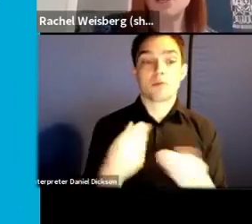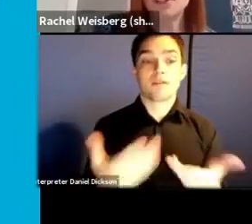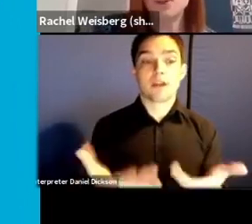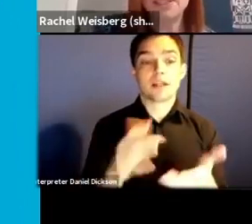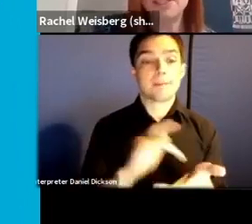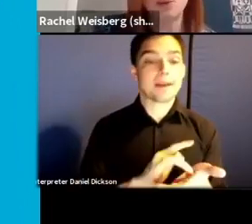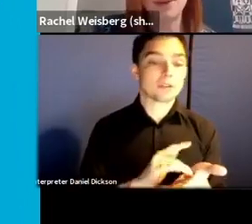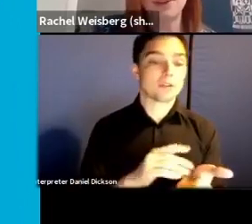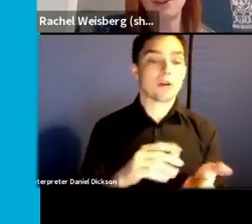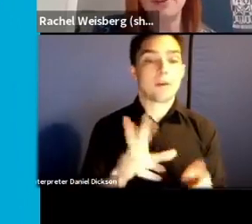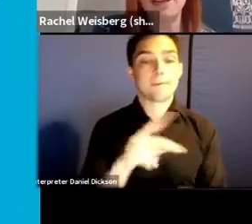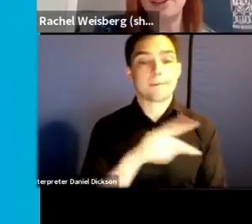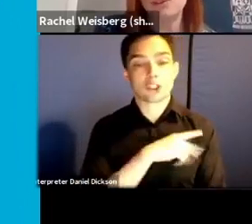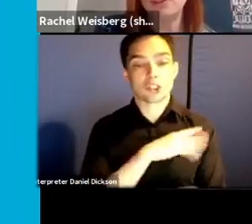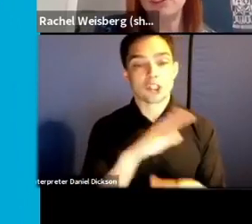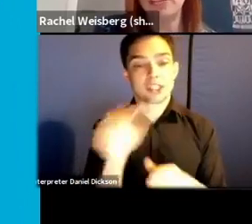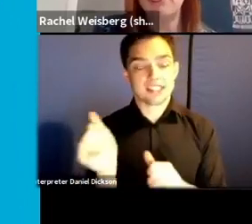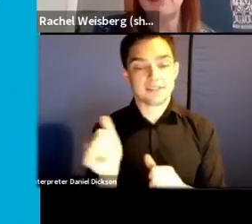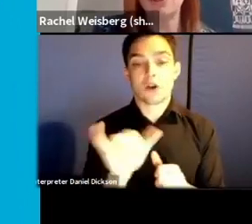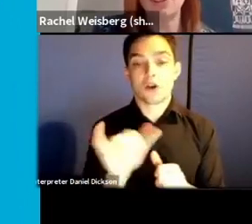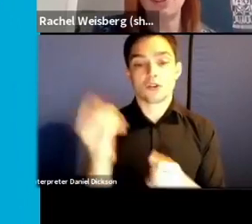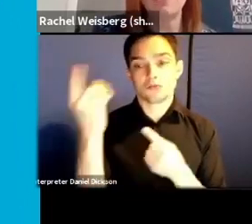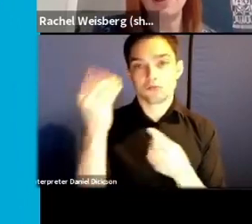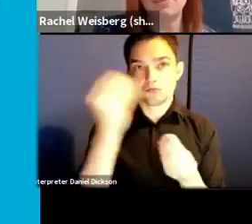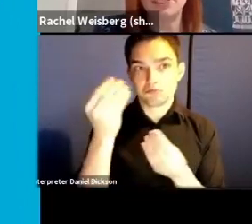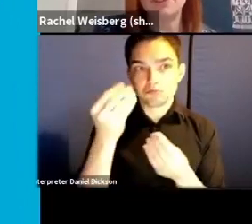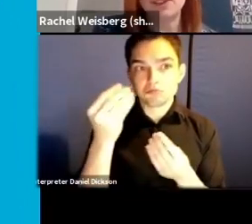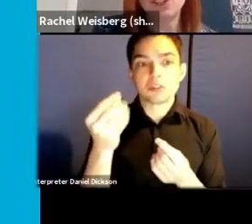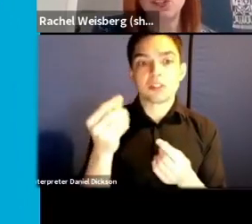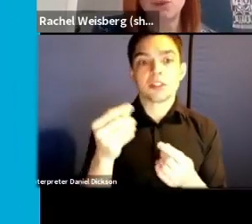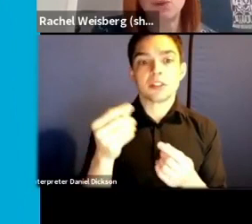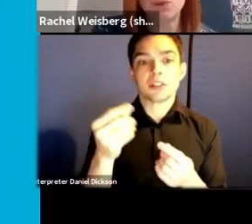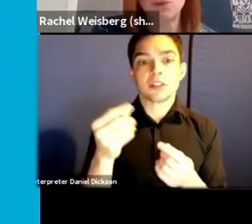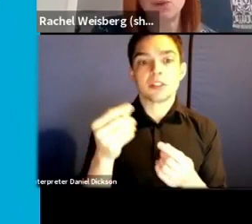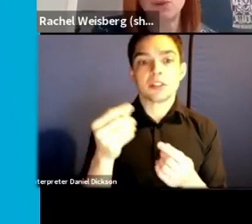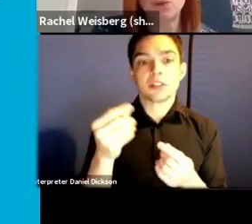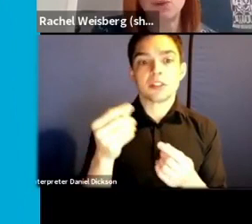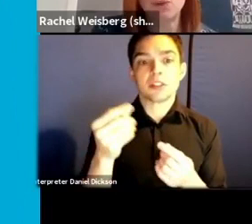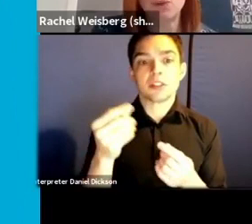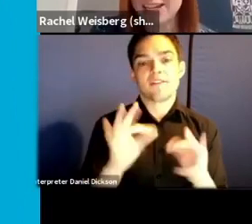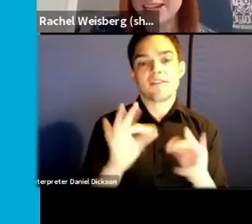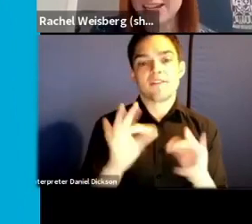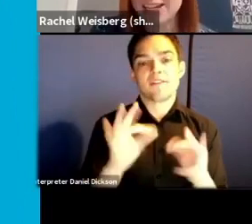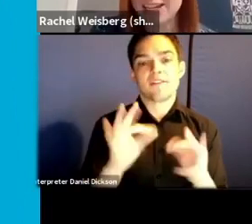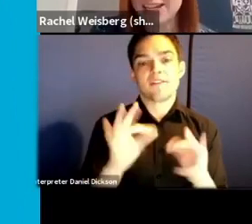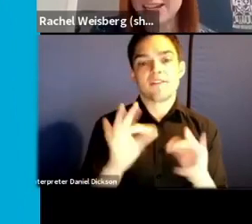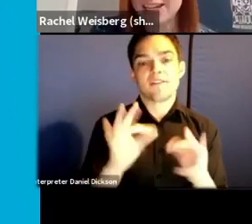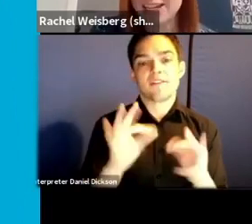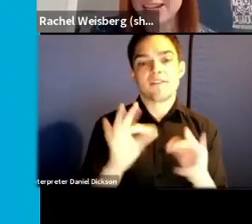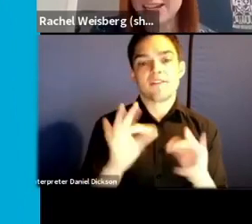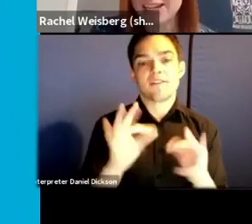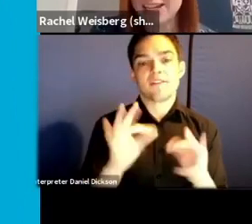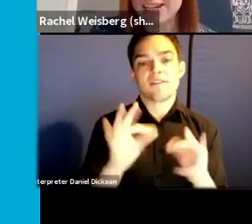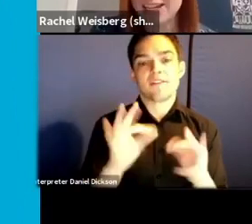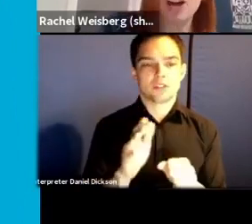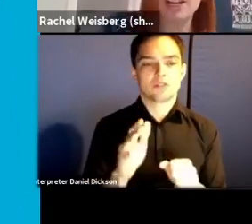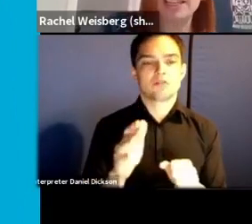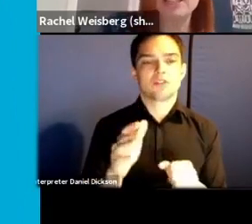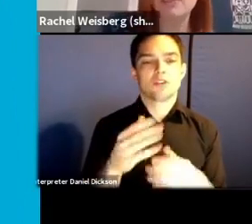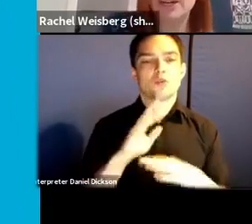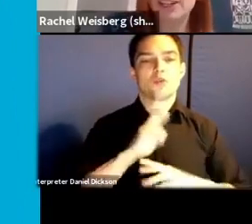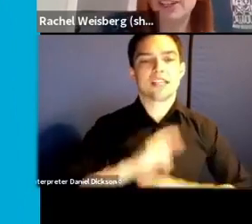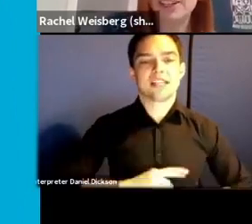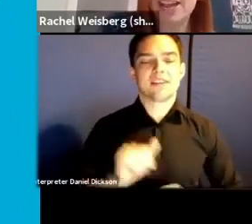leave. You can also consider whether you'd be eligible for leave under the Families First Coronavirus Relief Act. Unfortunately, that